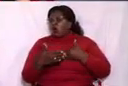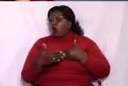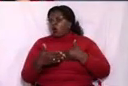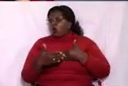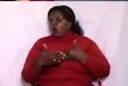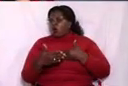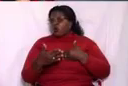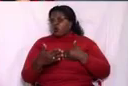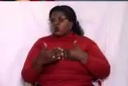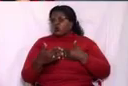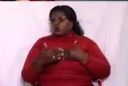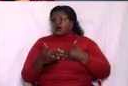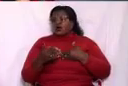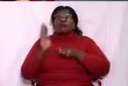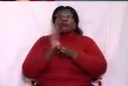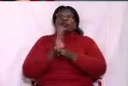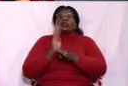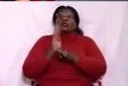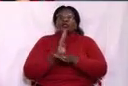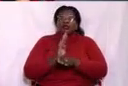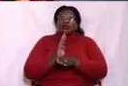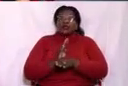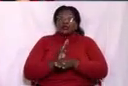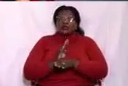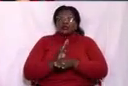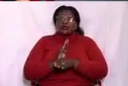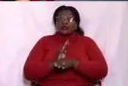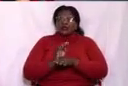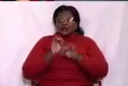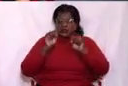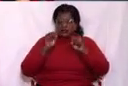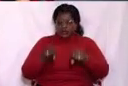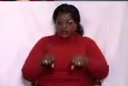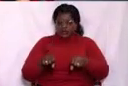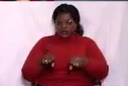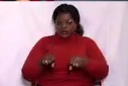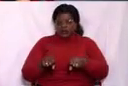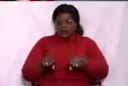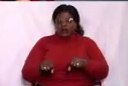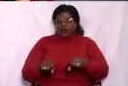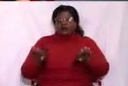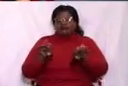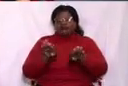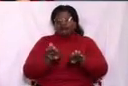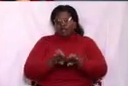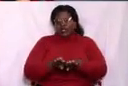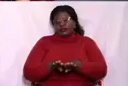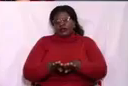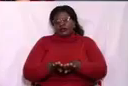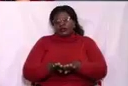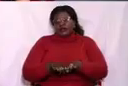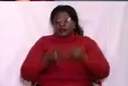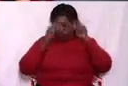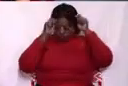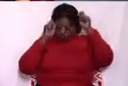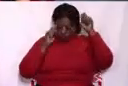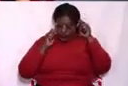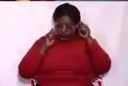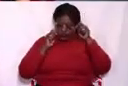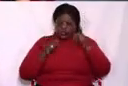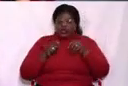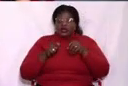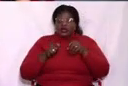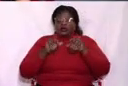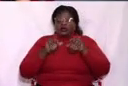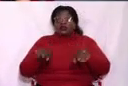on the business side of things, yeah. My honors in business management is, of course, helping me run the business.